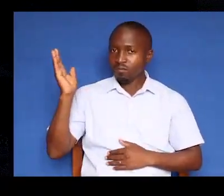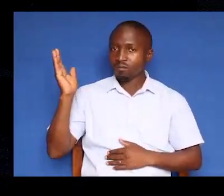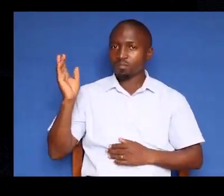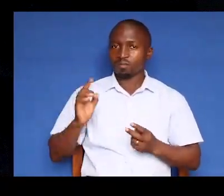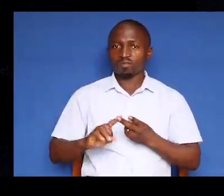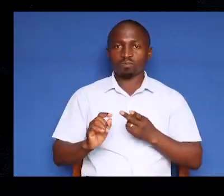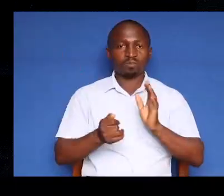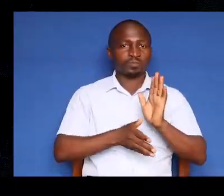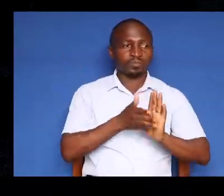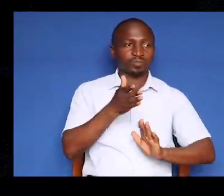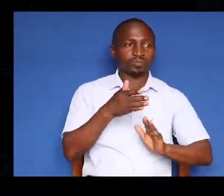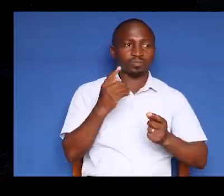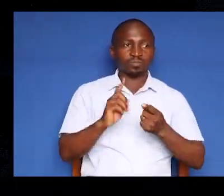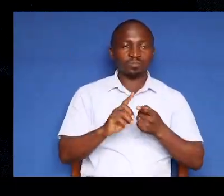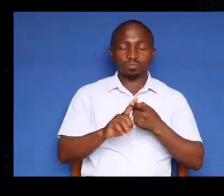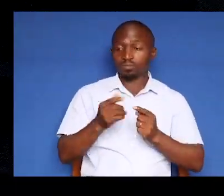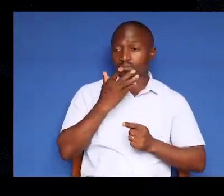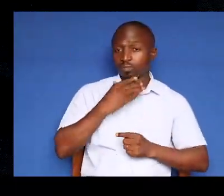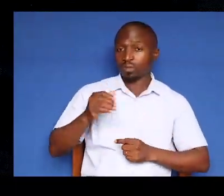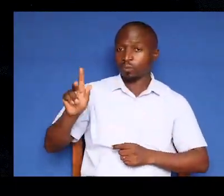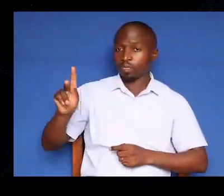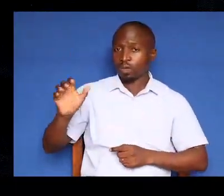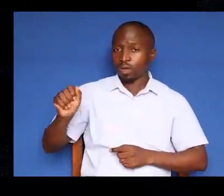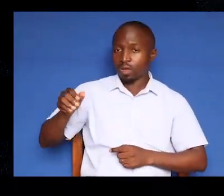let's start with Mr.